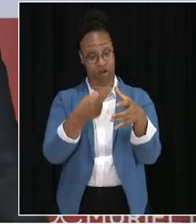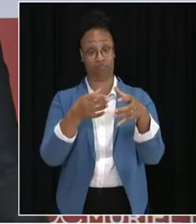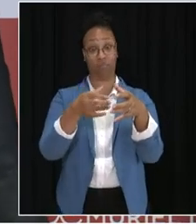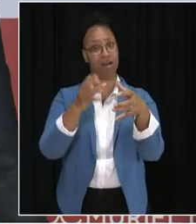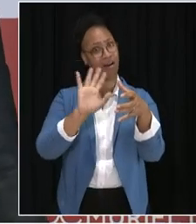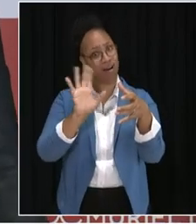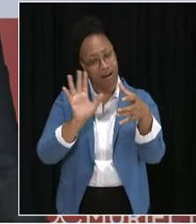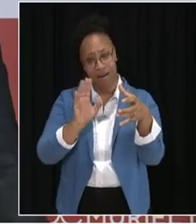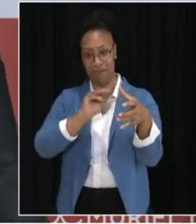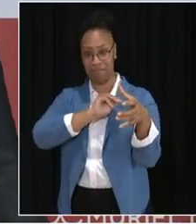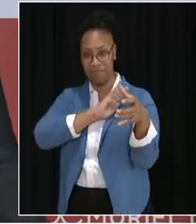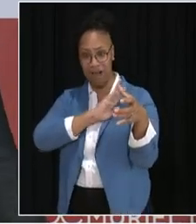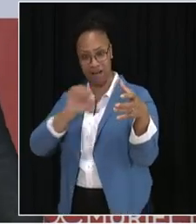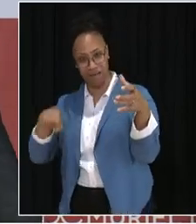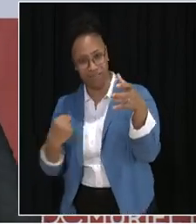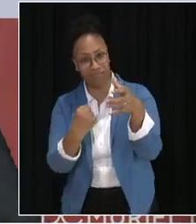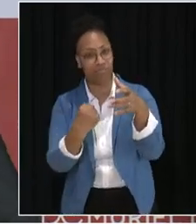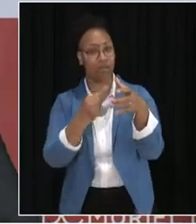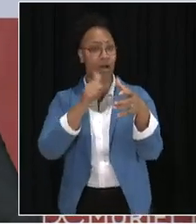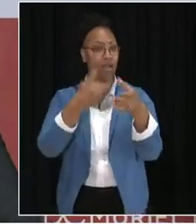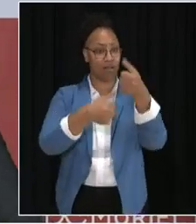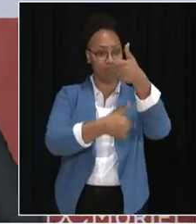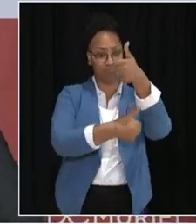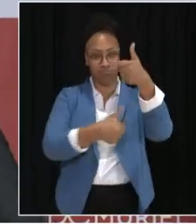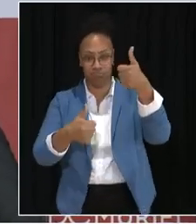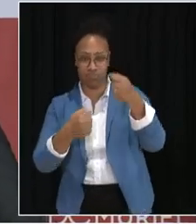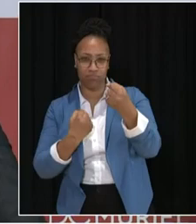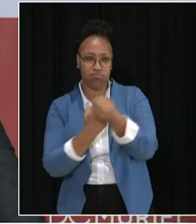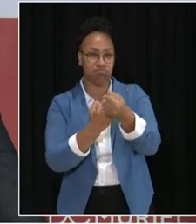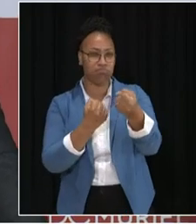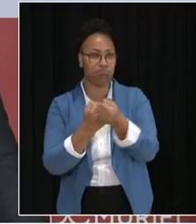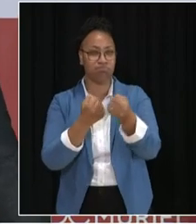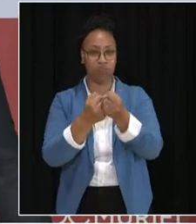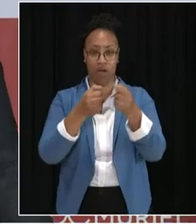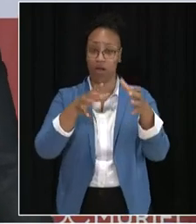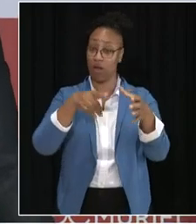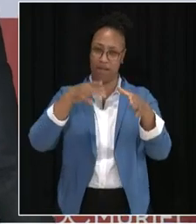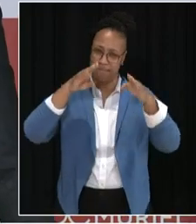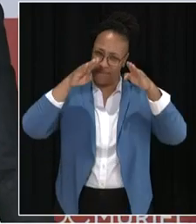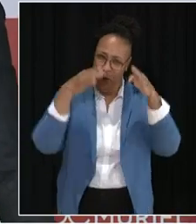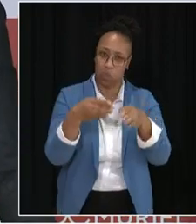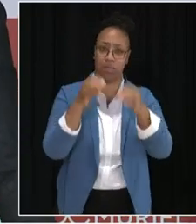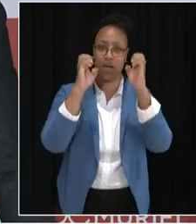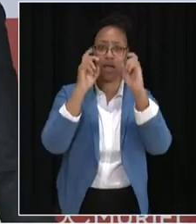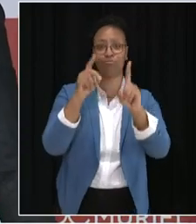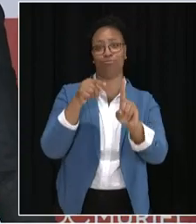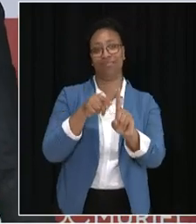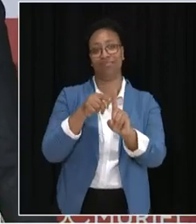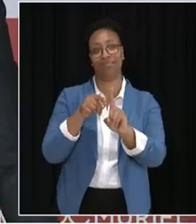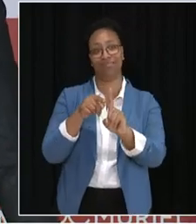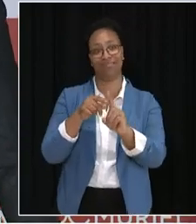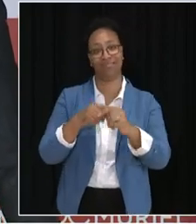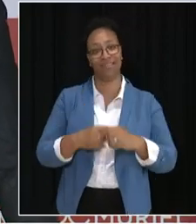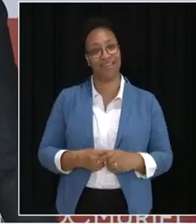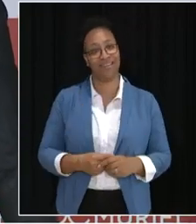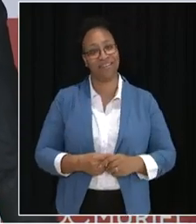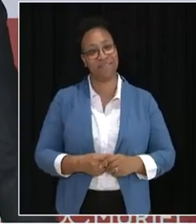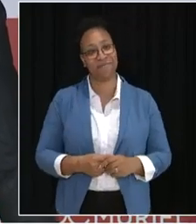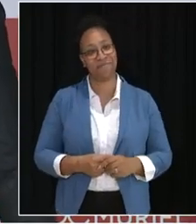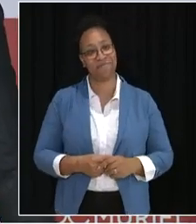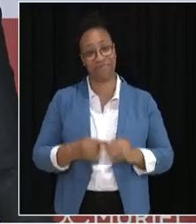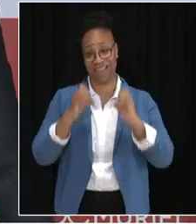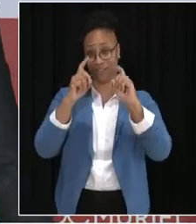of the most educated-minded leaders in the United States of America. And she continues to support